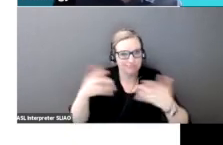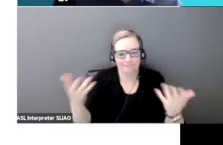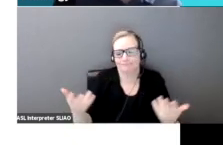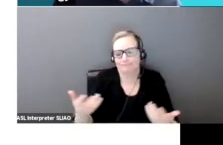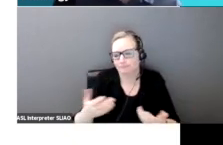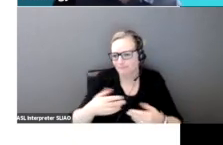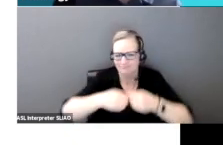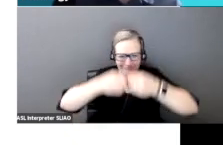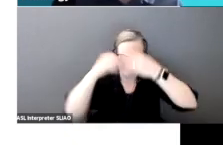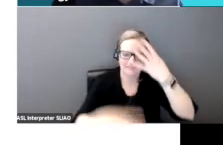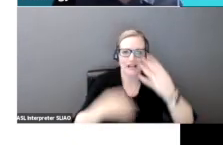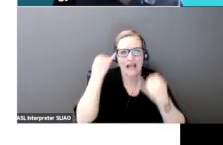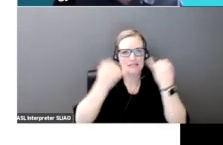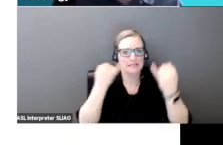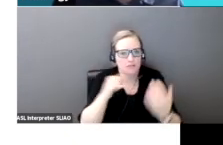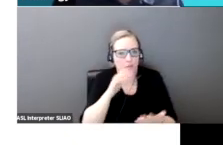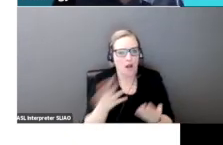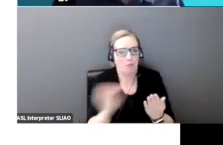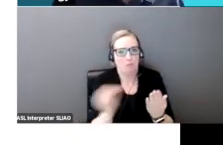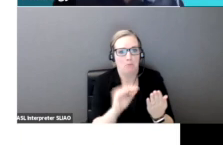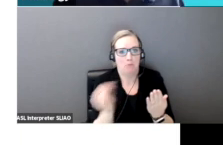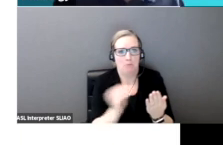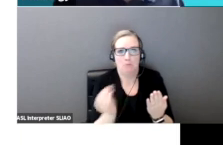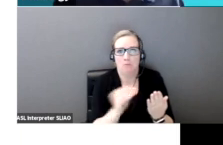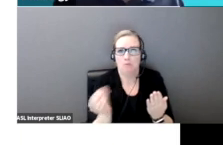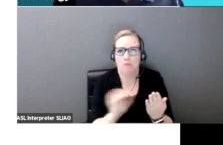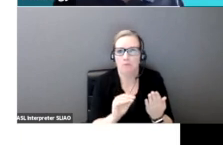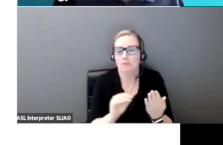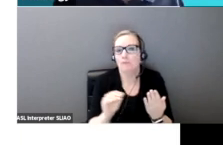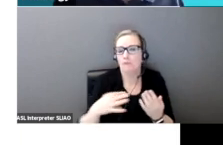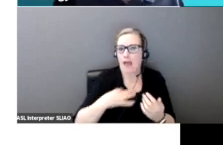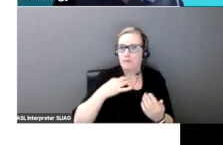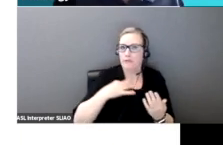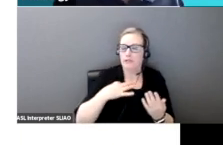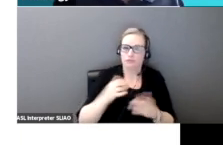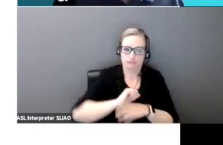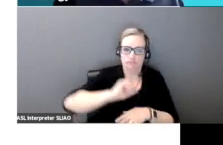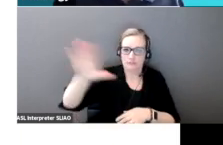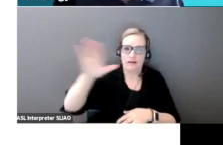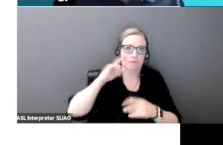a quick patent application, possibly. So make sure that